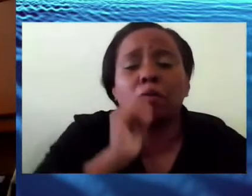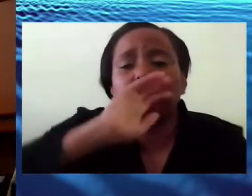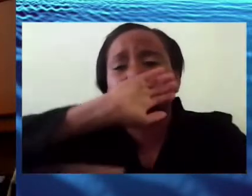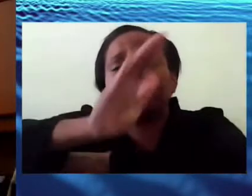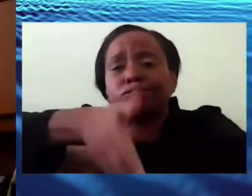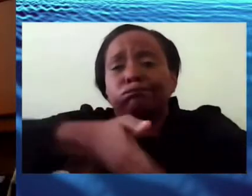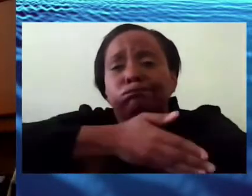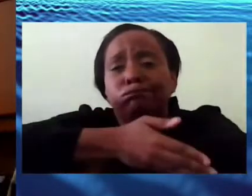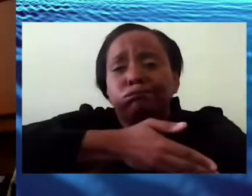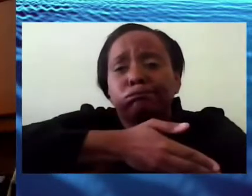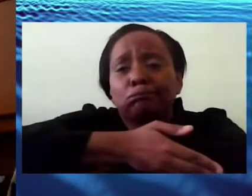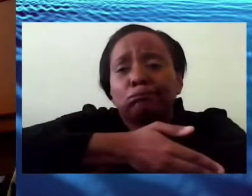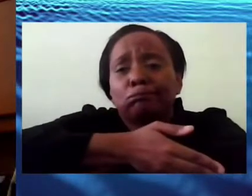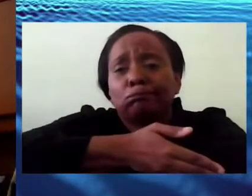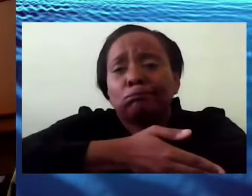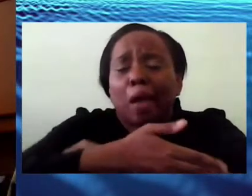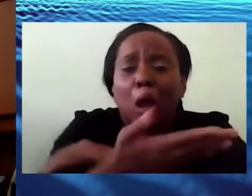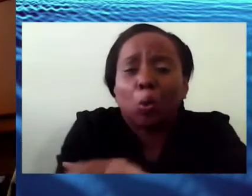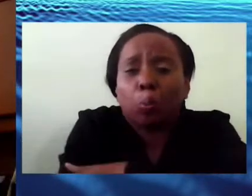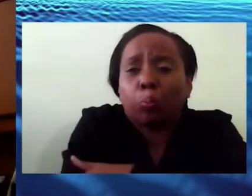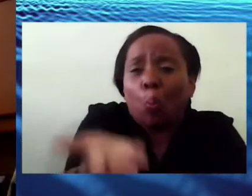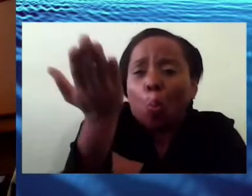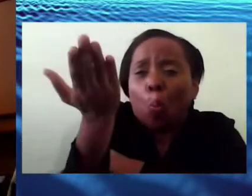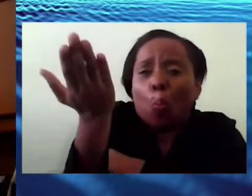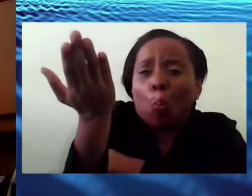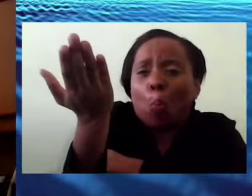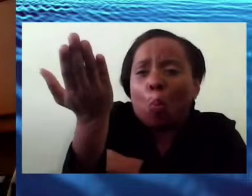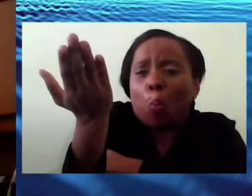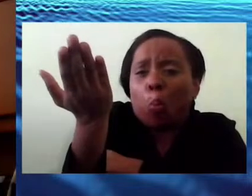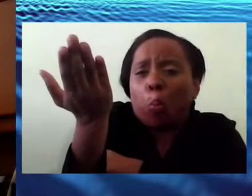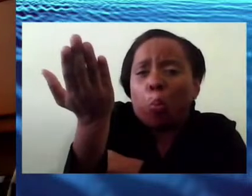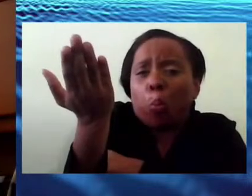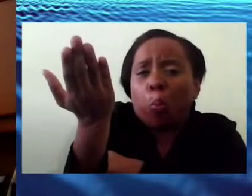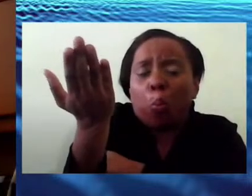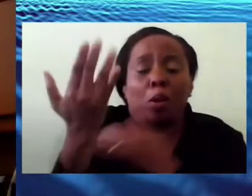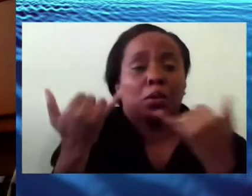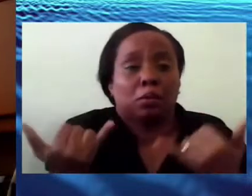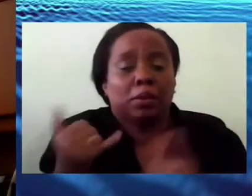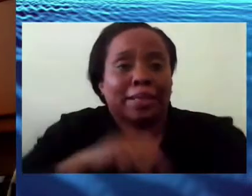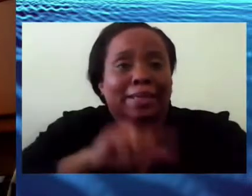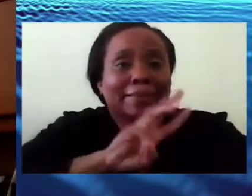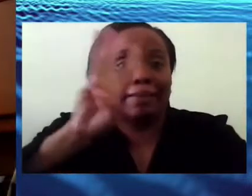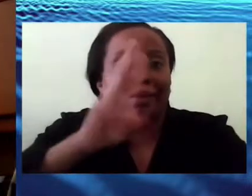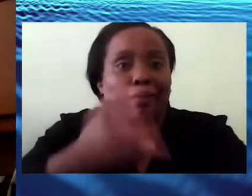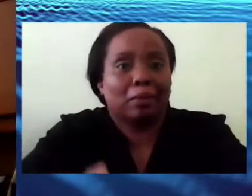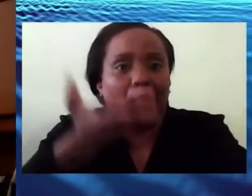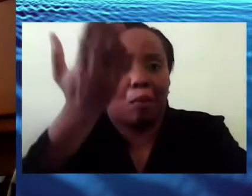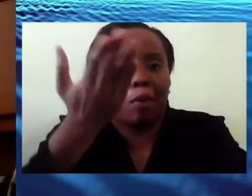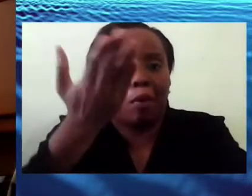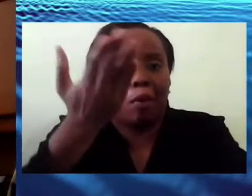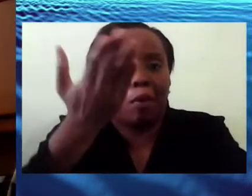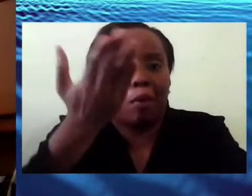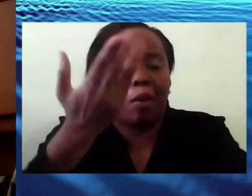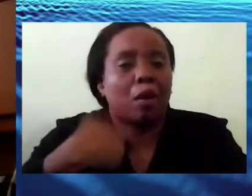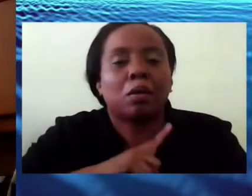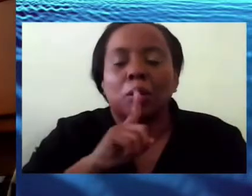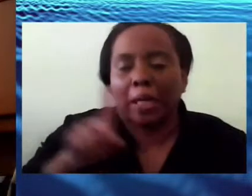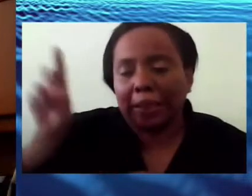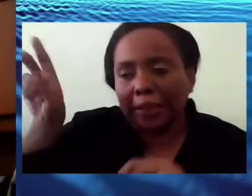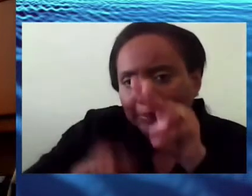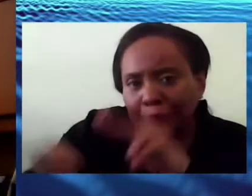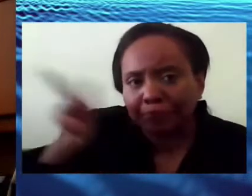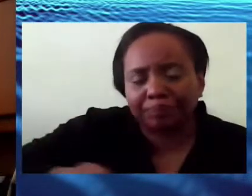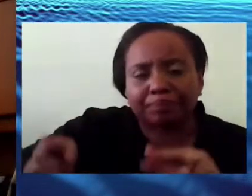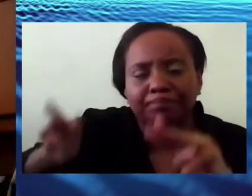early mornings to be able to get us to a place where today at 6 a.m. we began the process of inspecting the